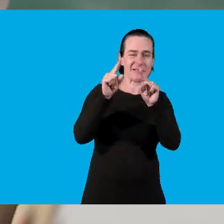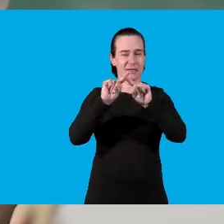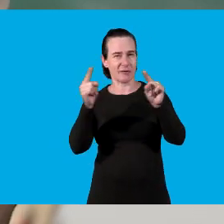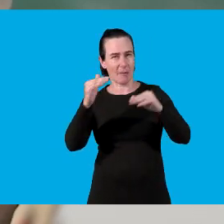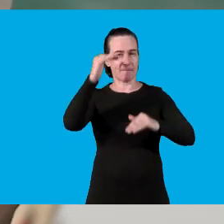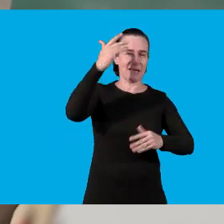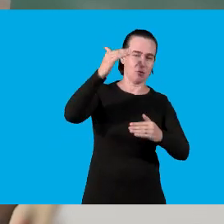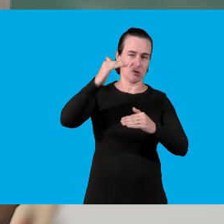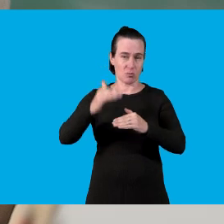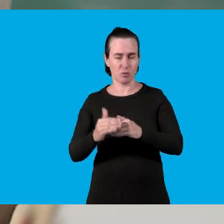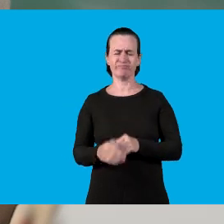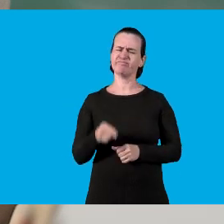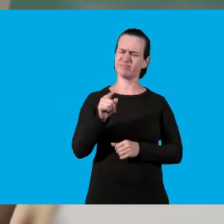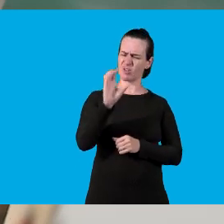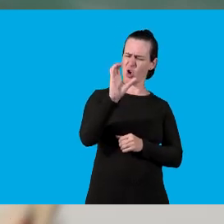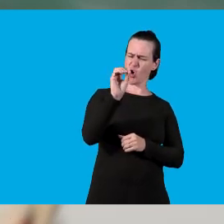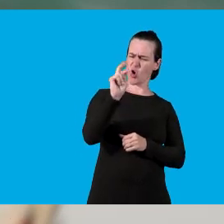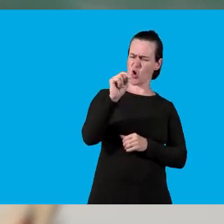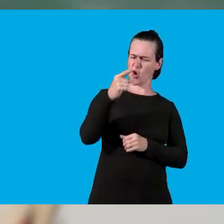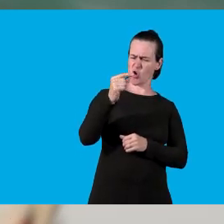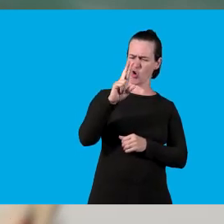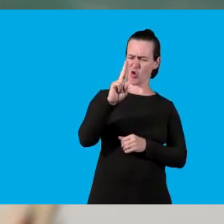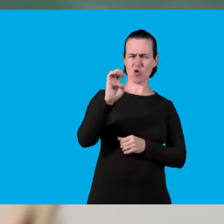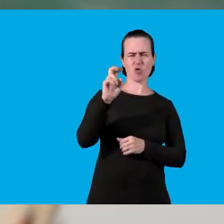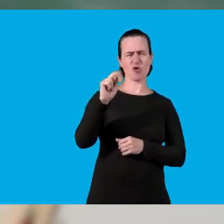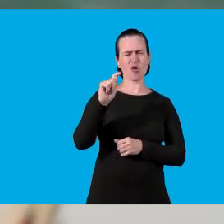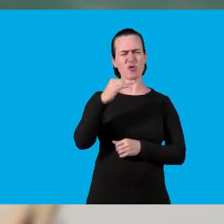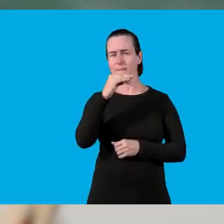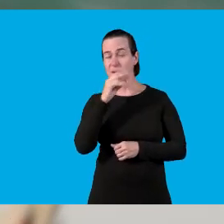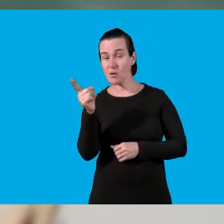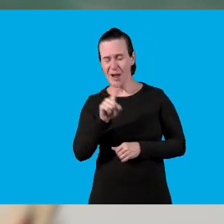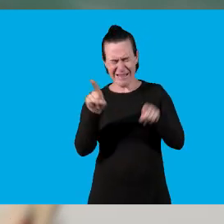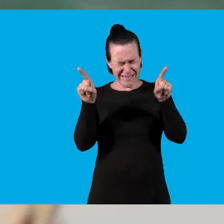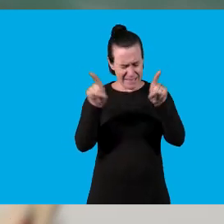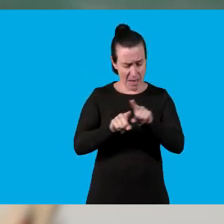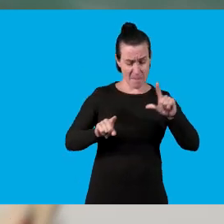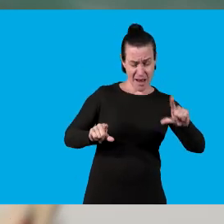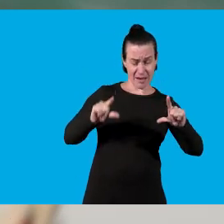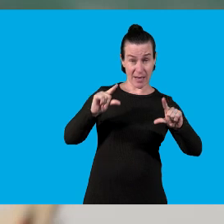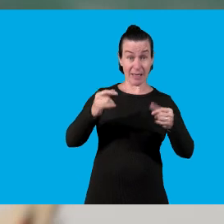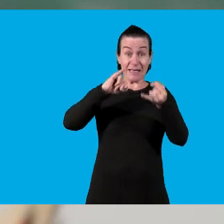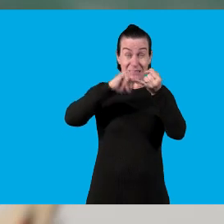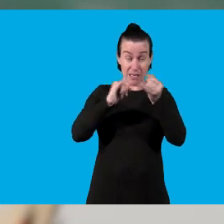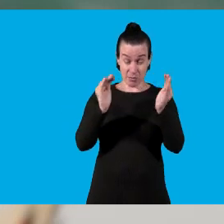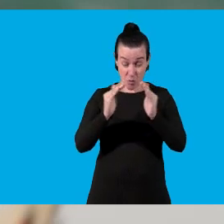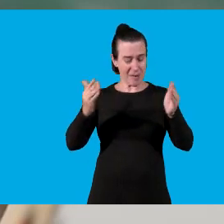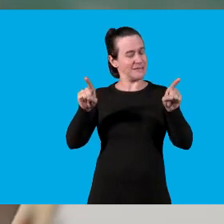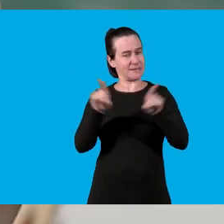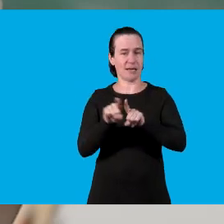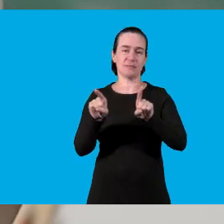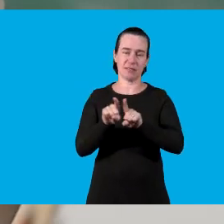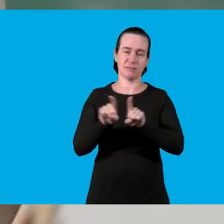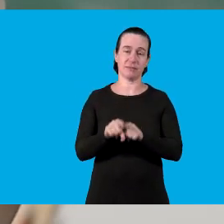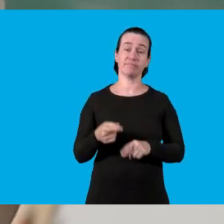congruency deals with the same angles and same size. So it's about that. Let's